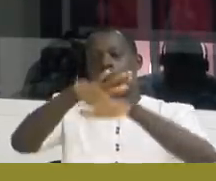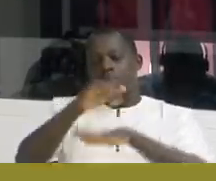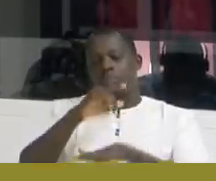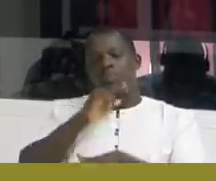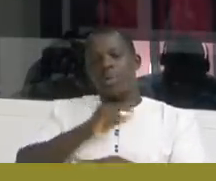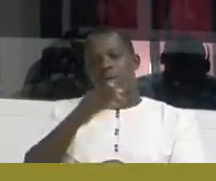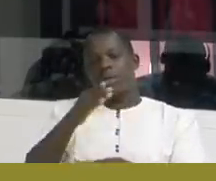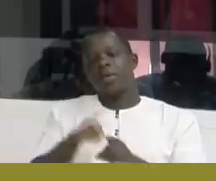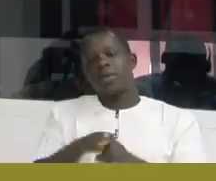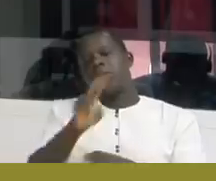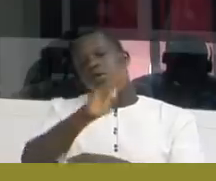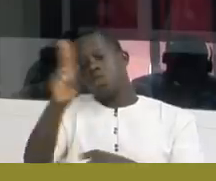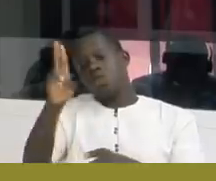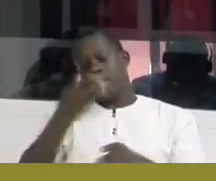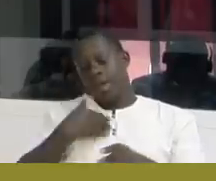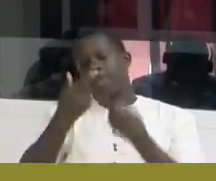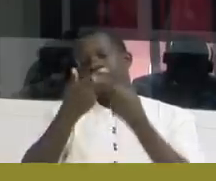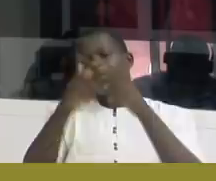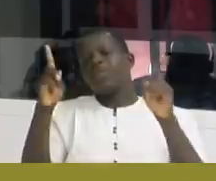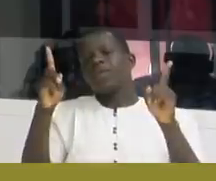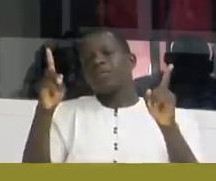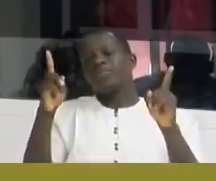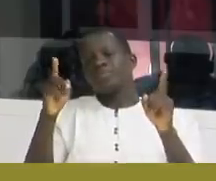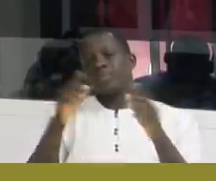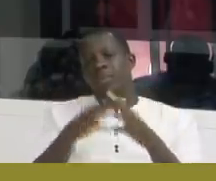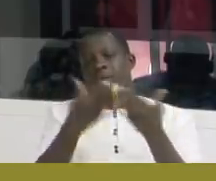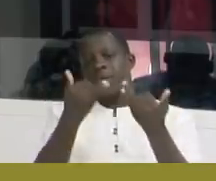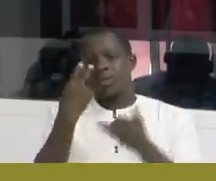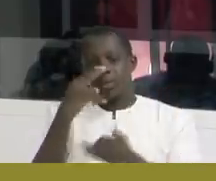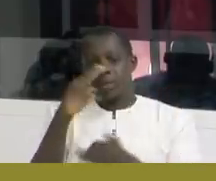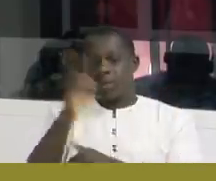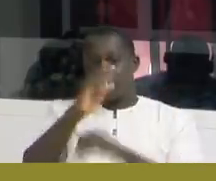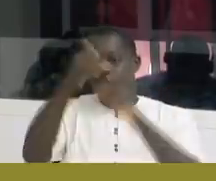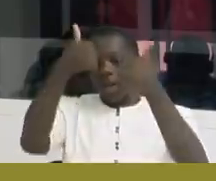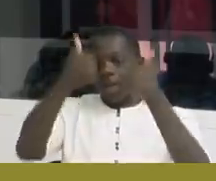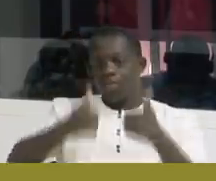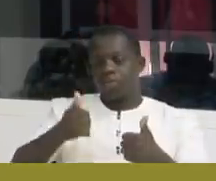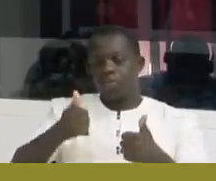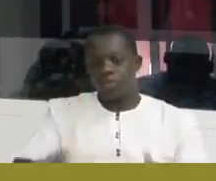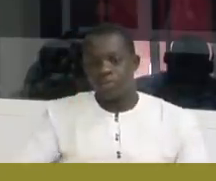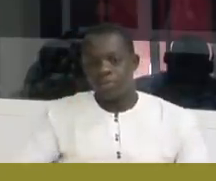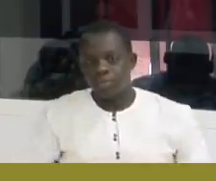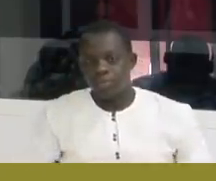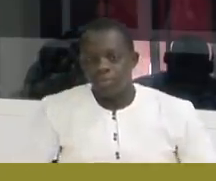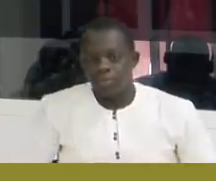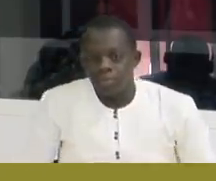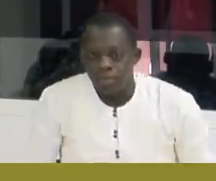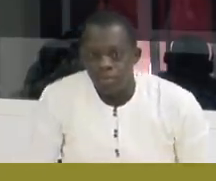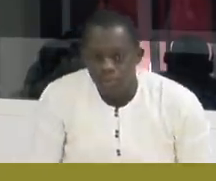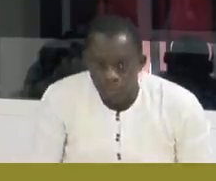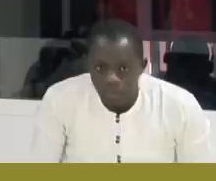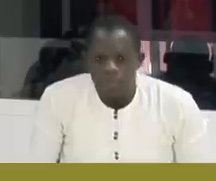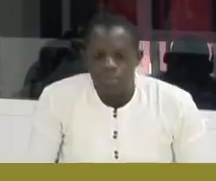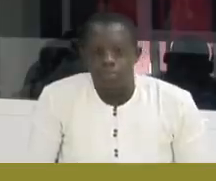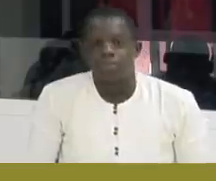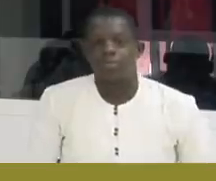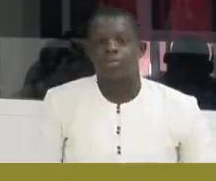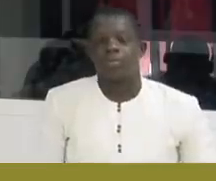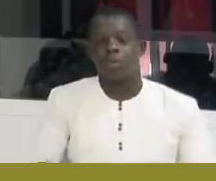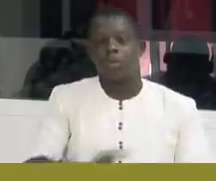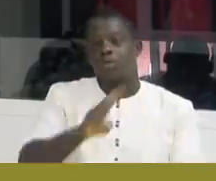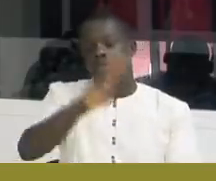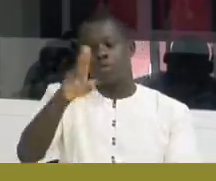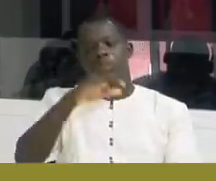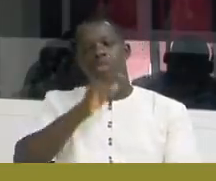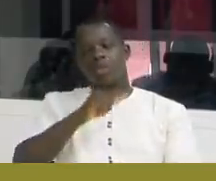take exception to that, sir. Well, let's see what happens afterwards. No, sir. We will not take, see what happens afterwards.